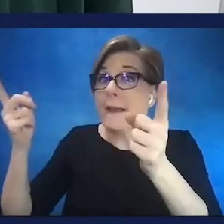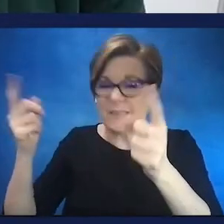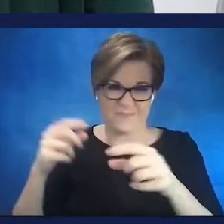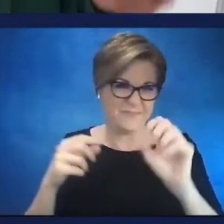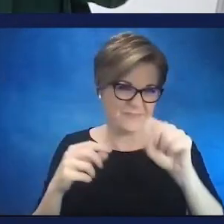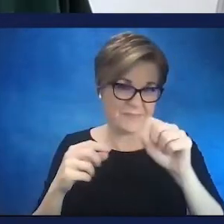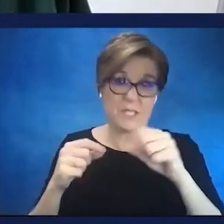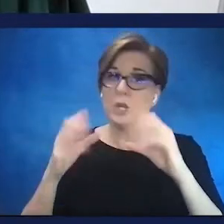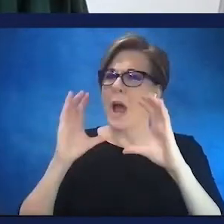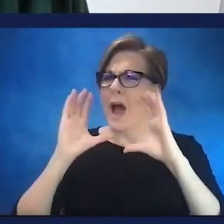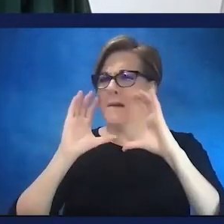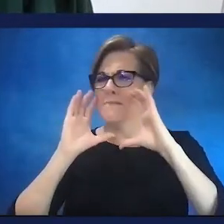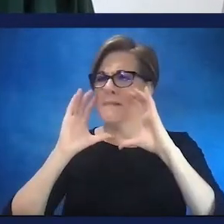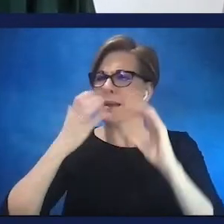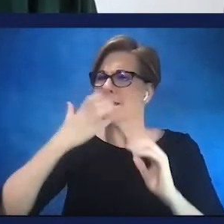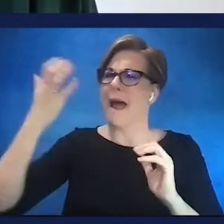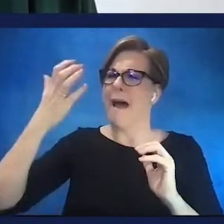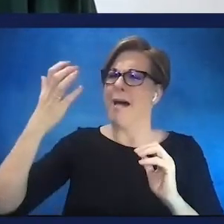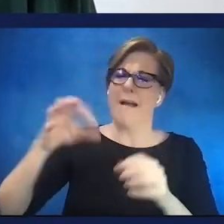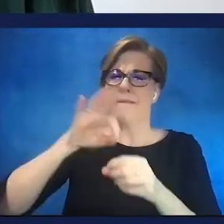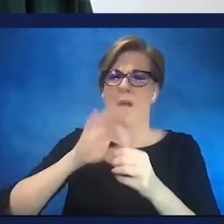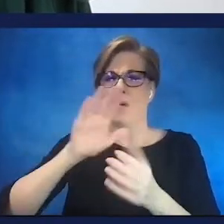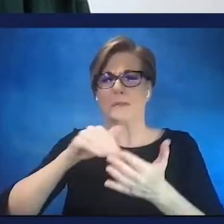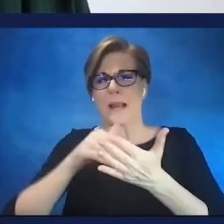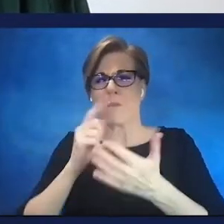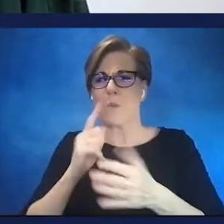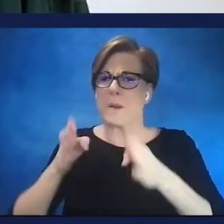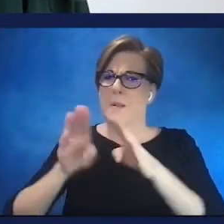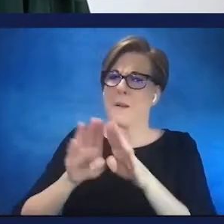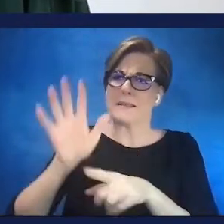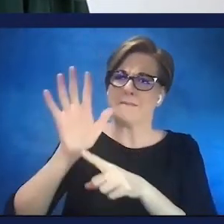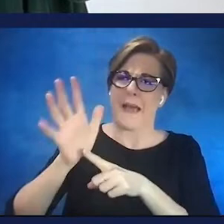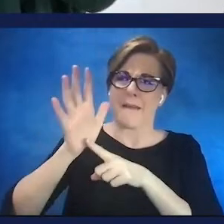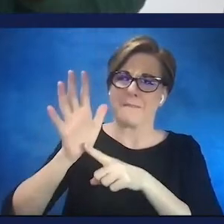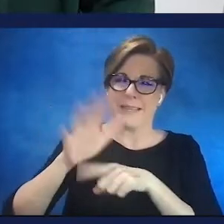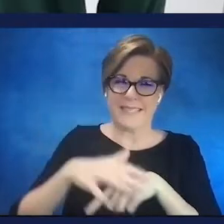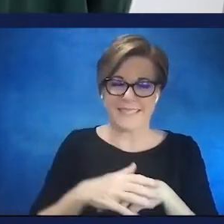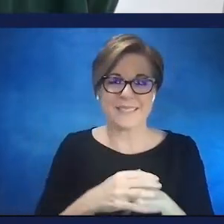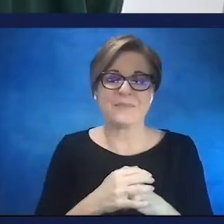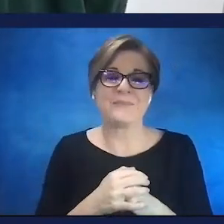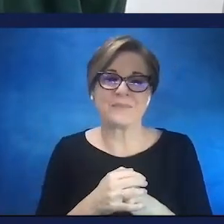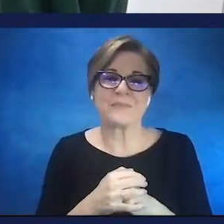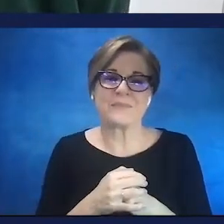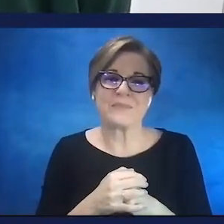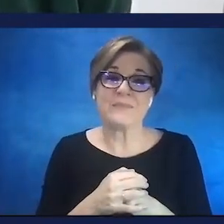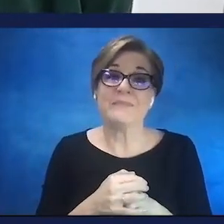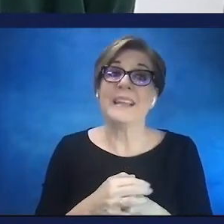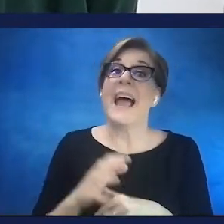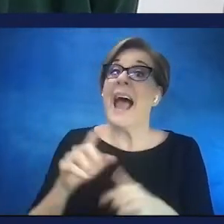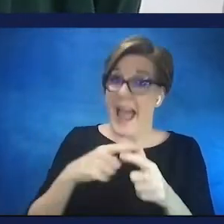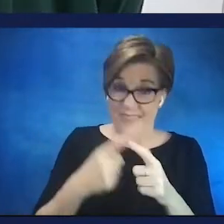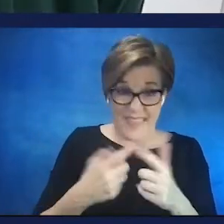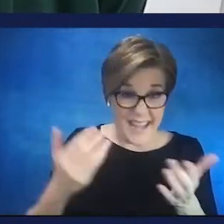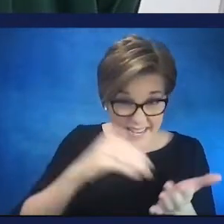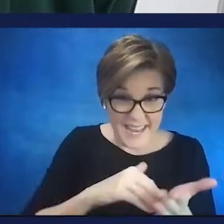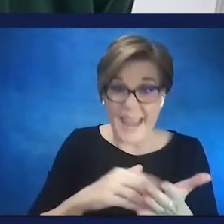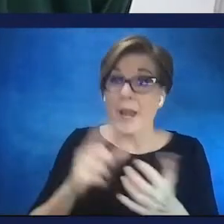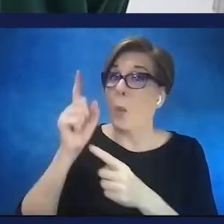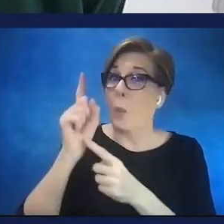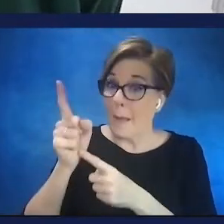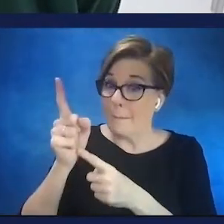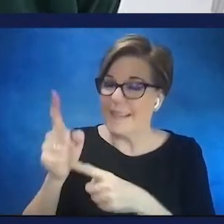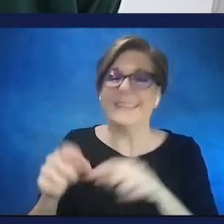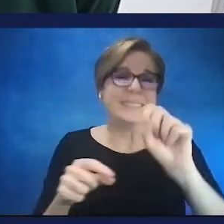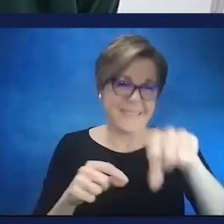Go outside and you get to yell, "The vote center will close in 5 minutes." And then when we get to 1 minute, you do it